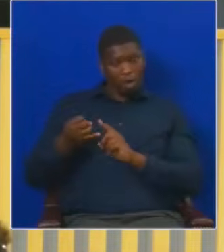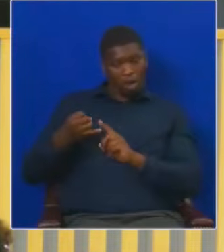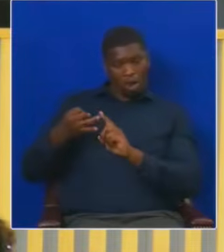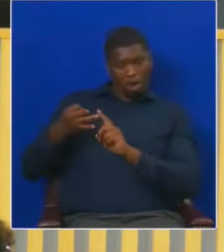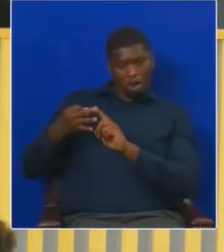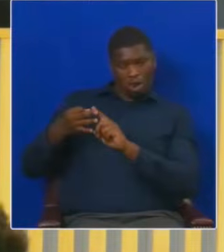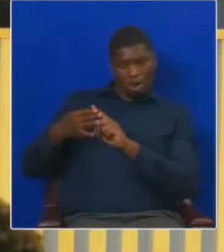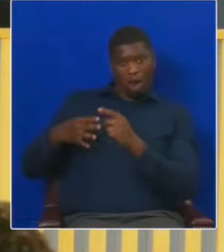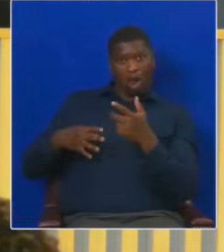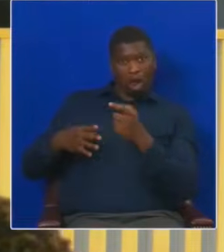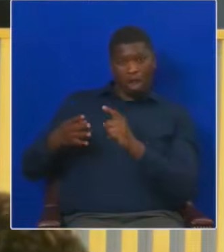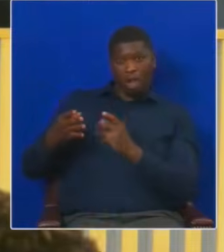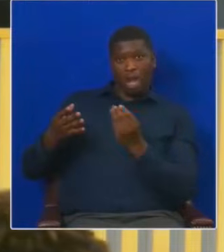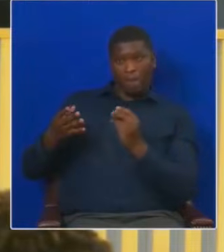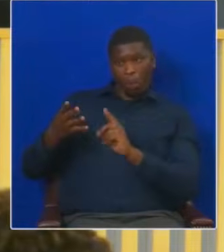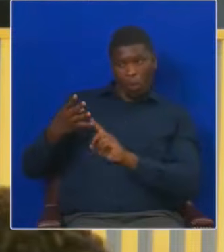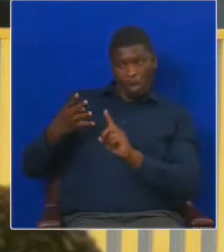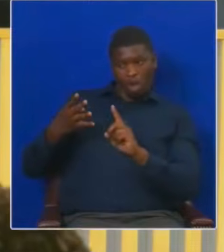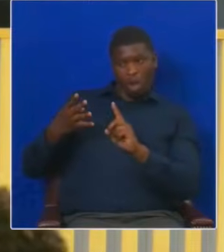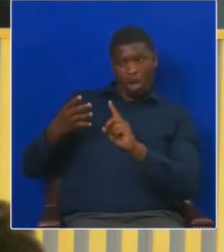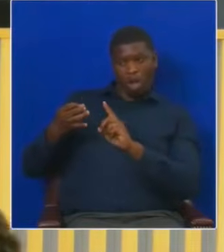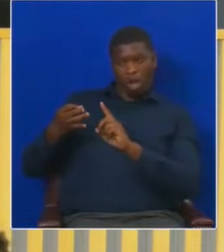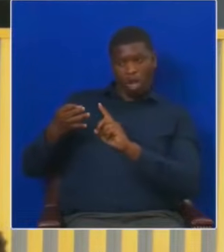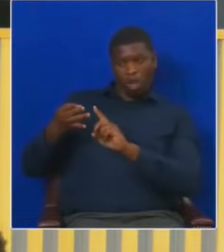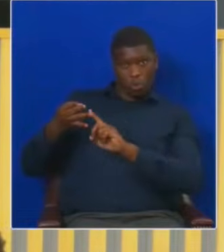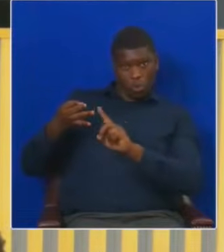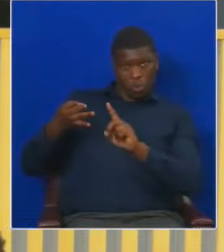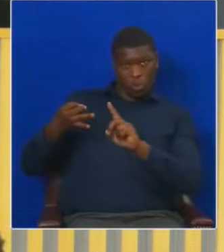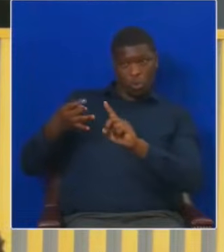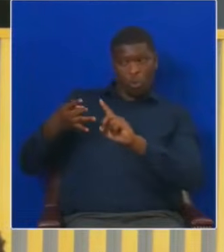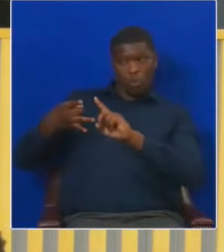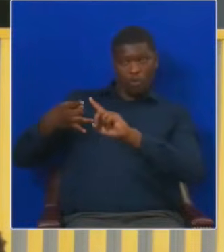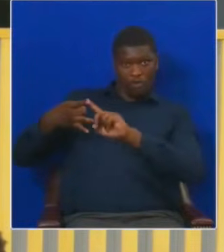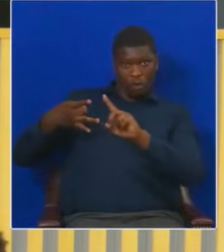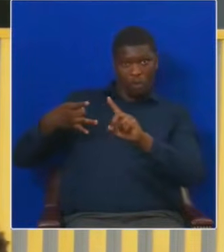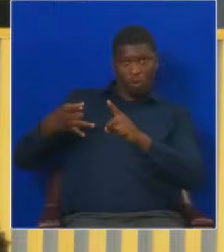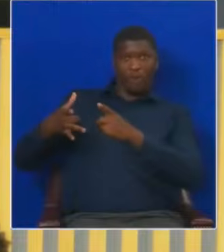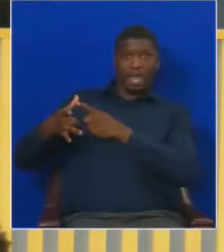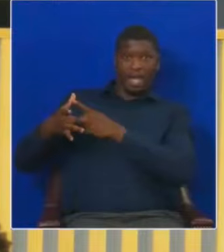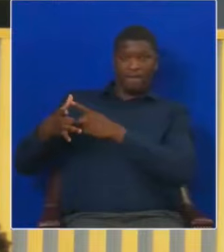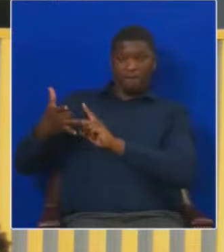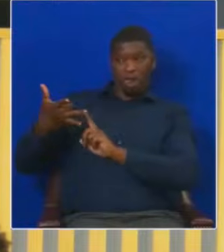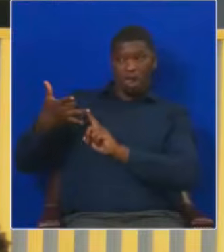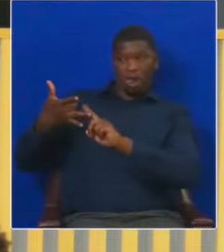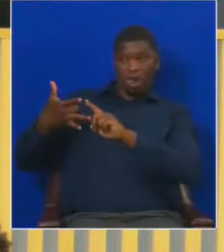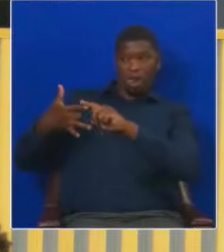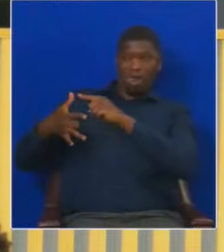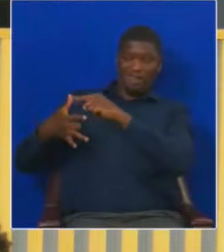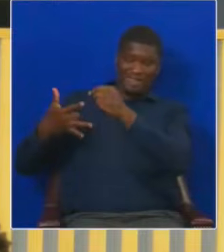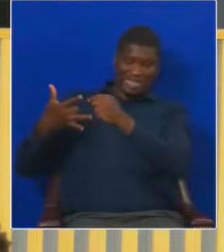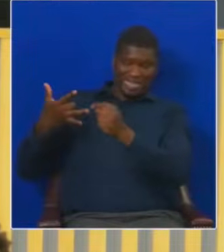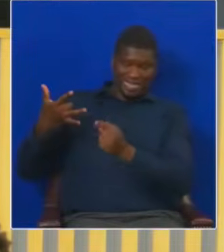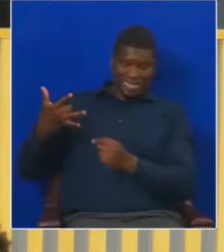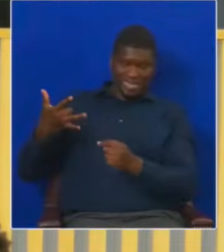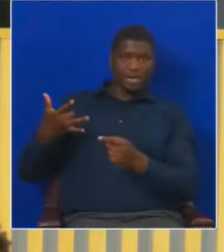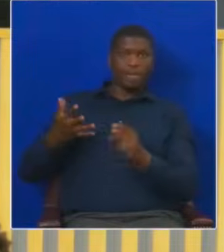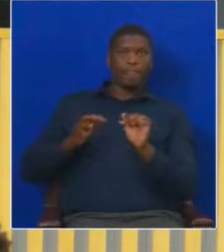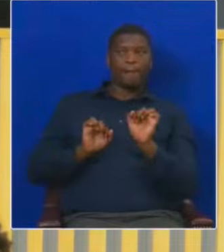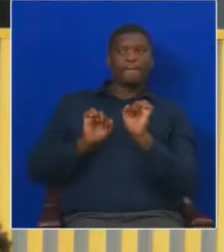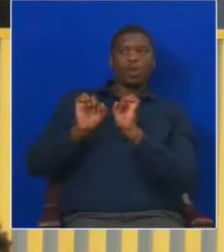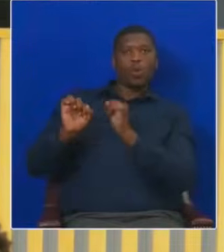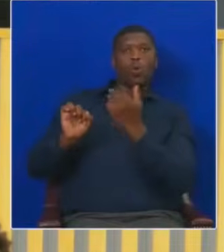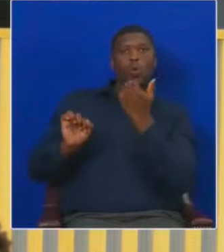2, 4, 5. These are the firearms that belong to CAT